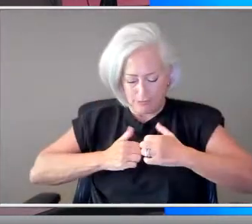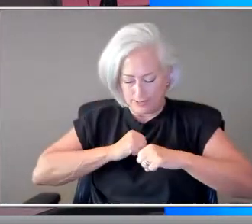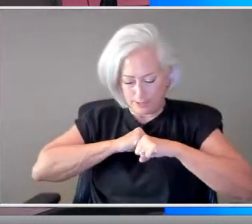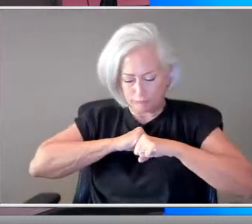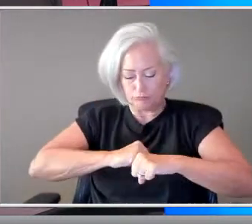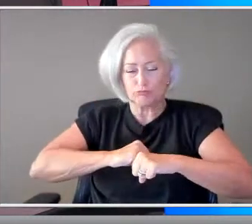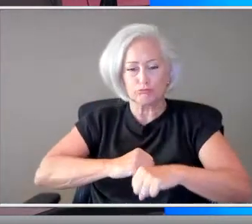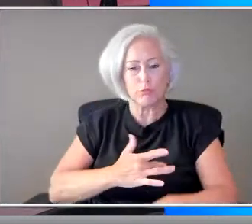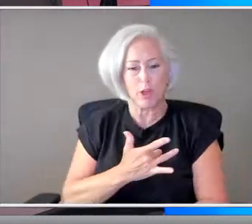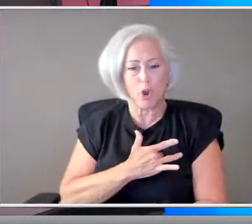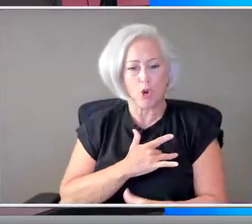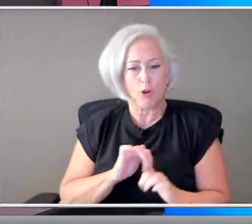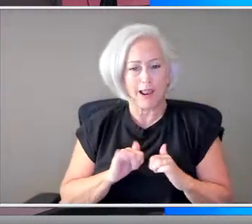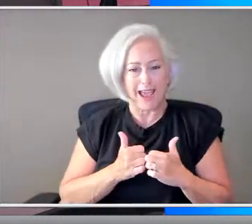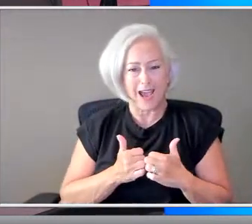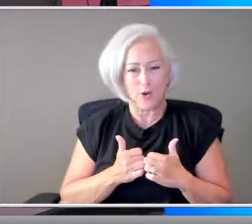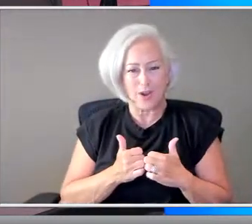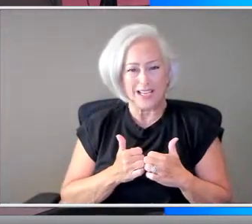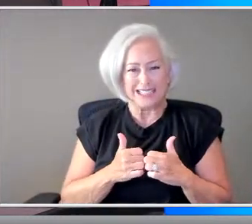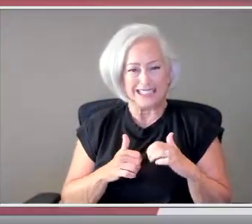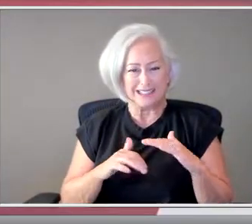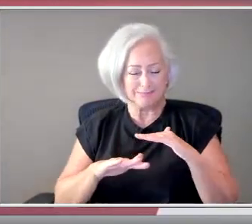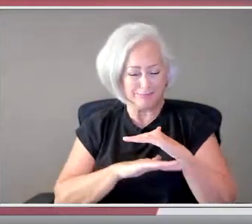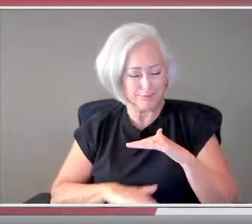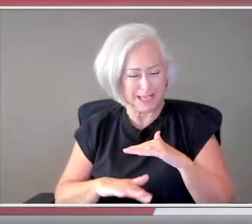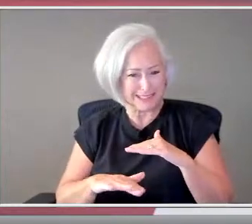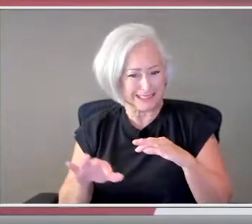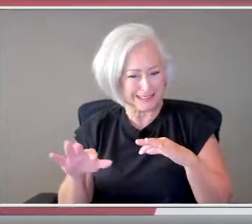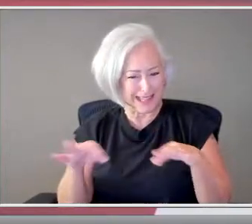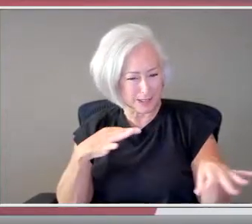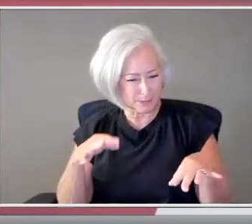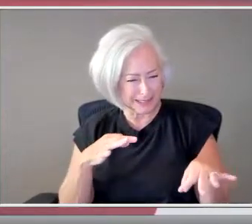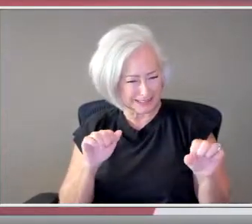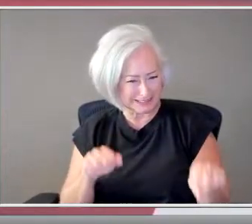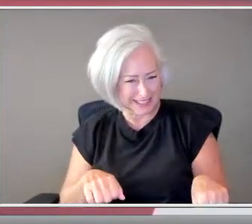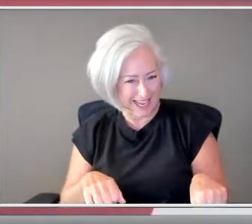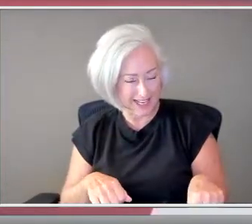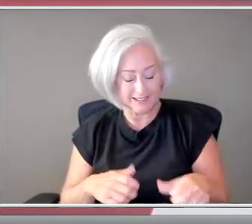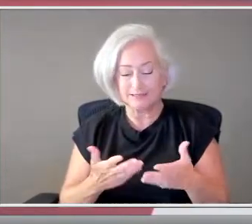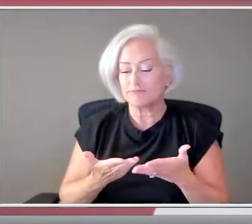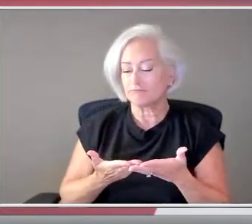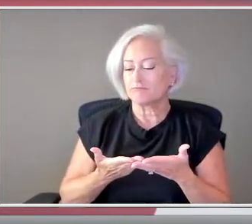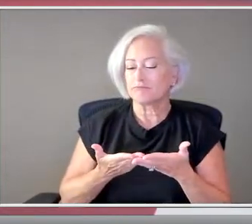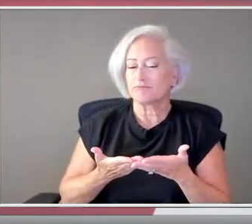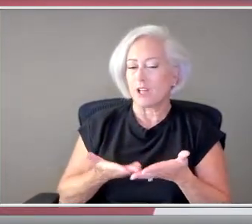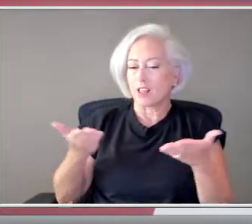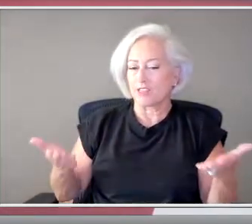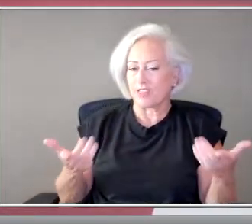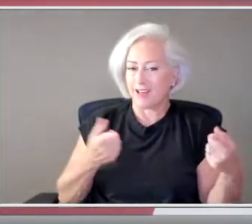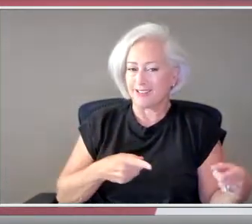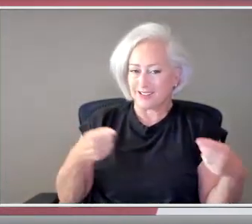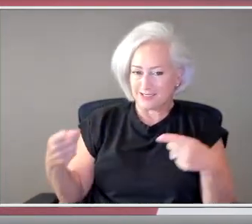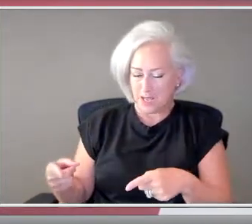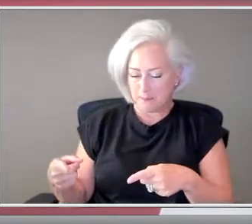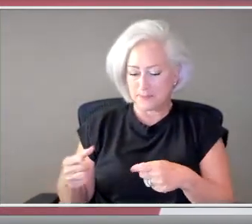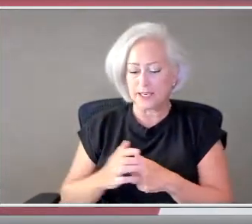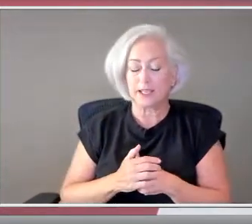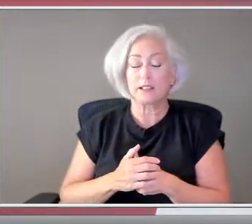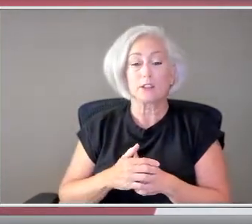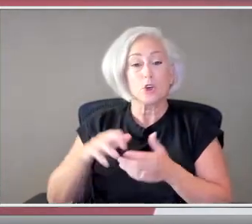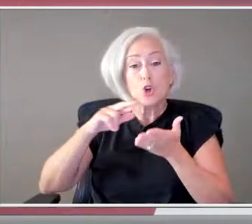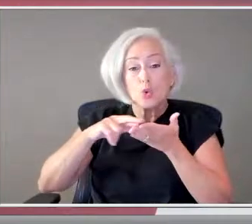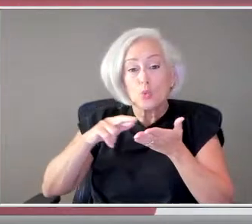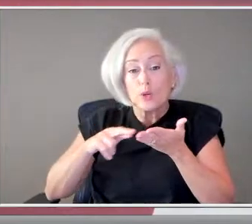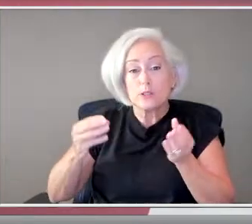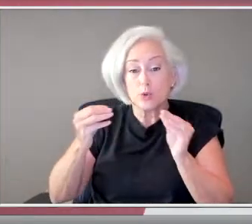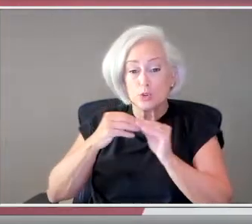in lay terms? Well, there are a lot of things going on. And and the research is going further and further into